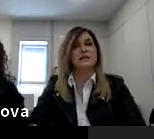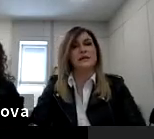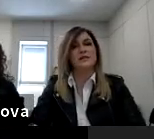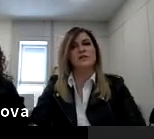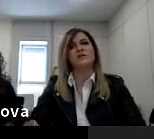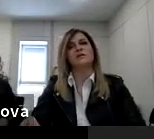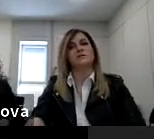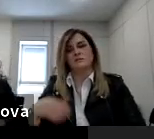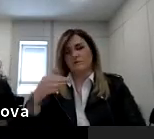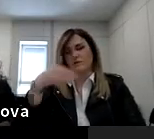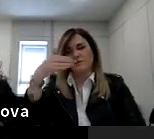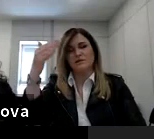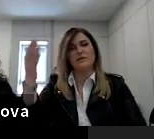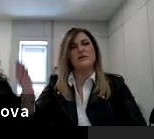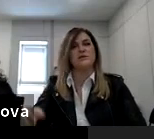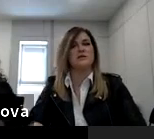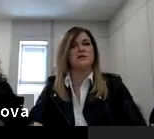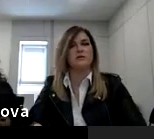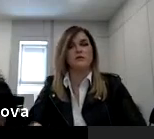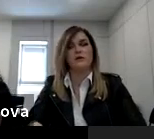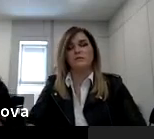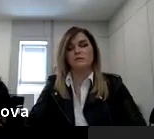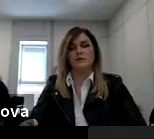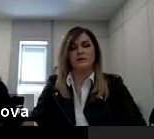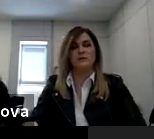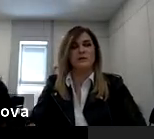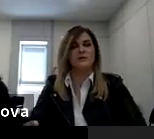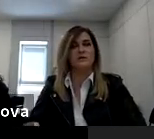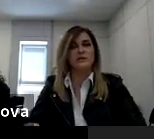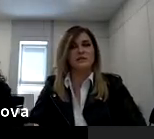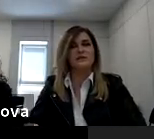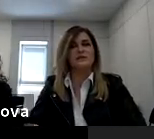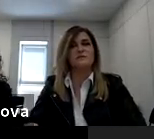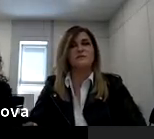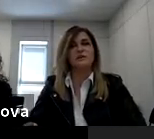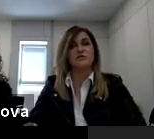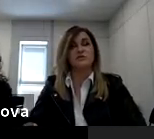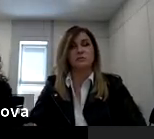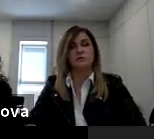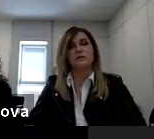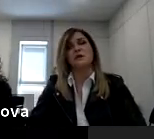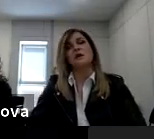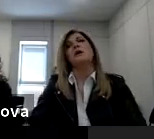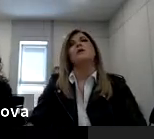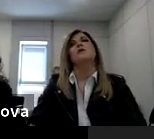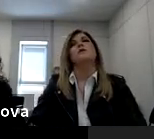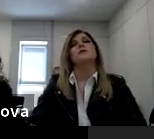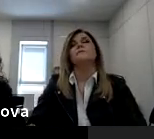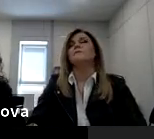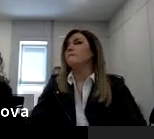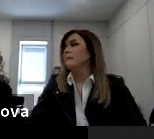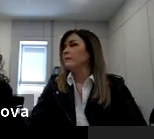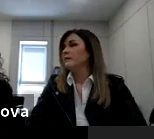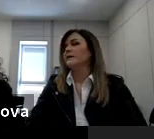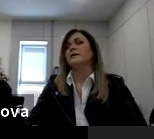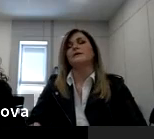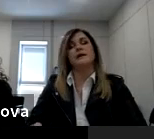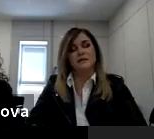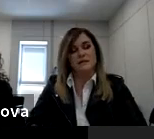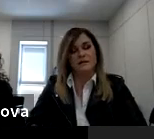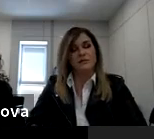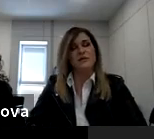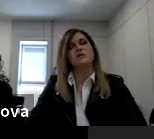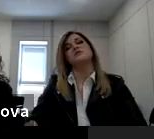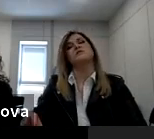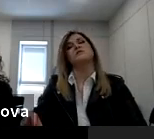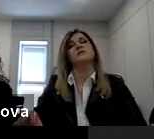do installation, I mean, installation in the program, when we need to understand the specification of products. Lighting calculation, we do.